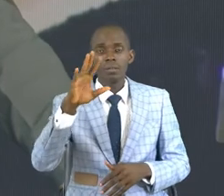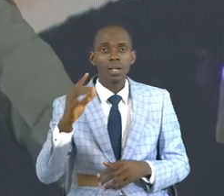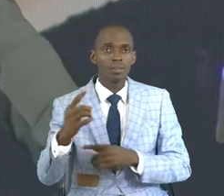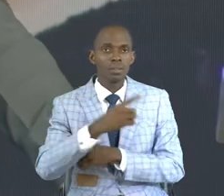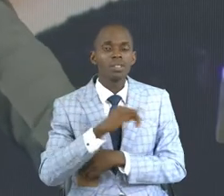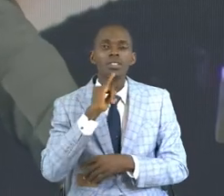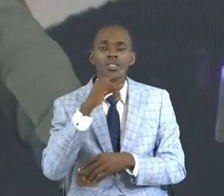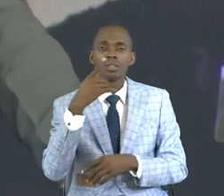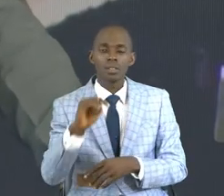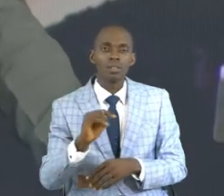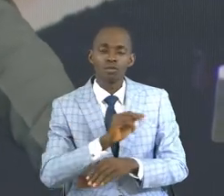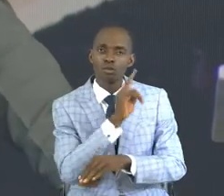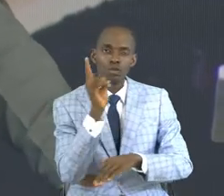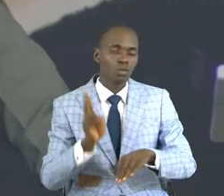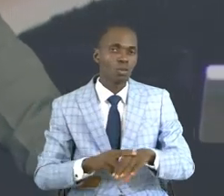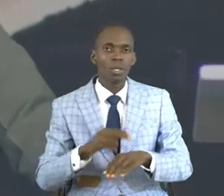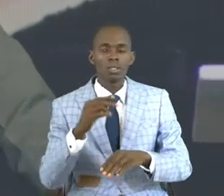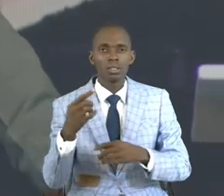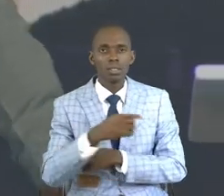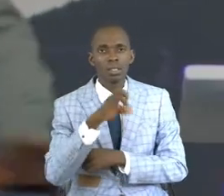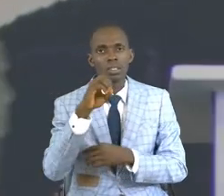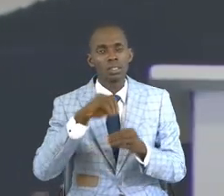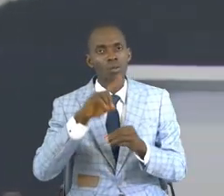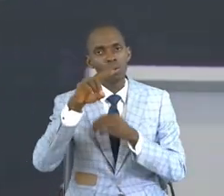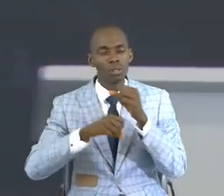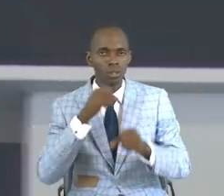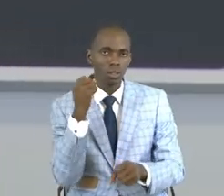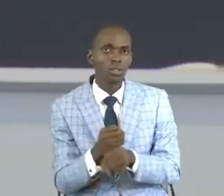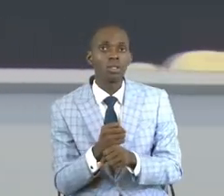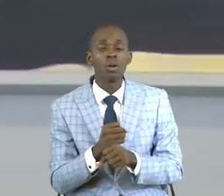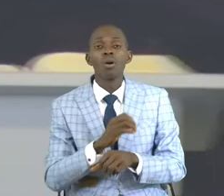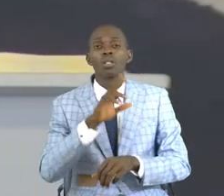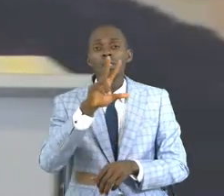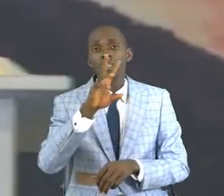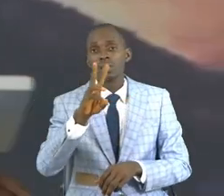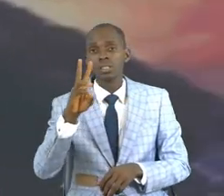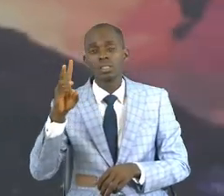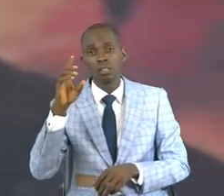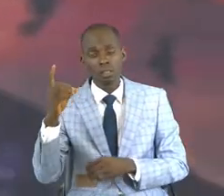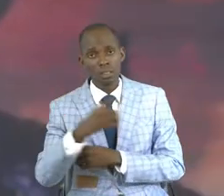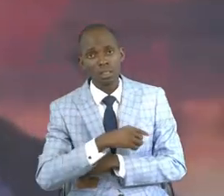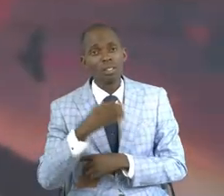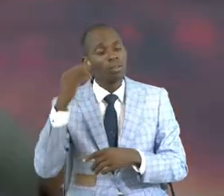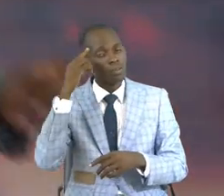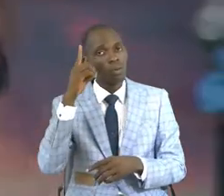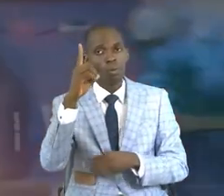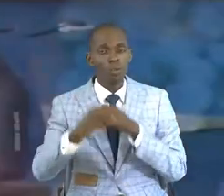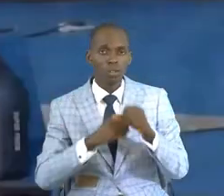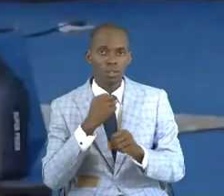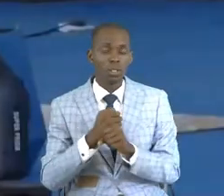year, 366 in the leap year, all the rest of the days, what do?